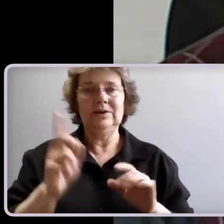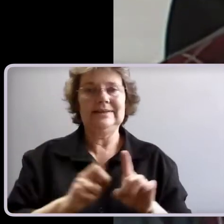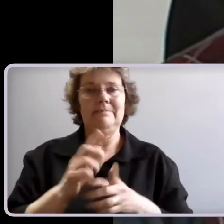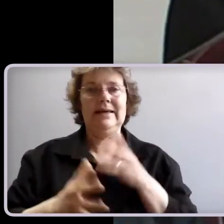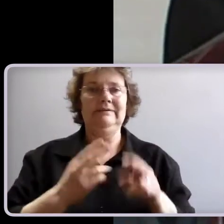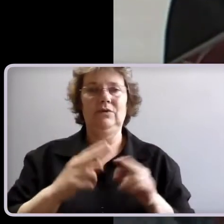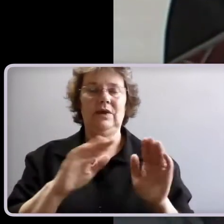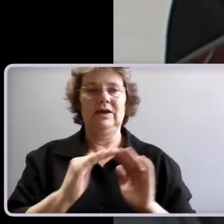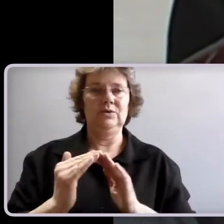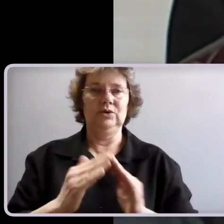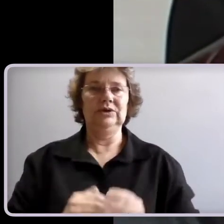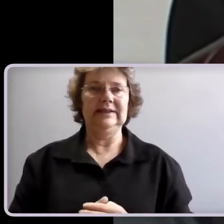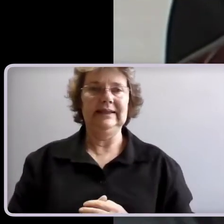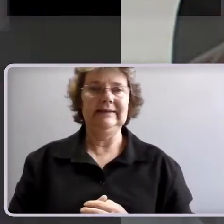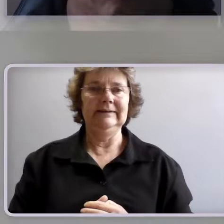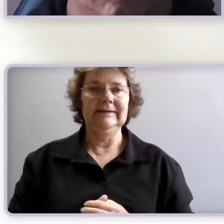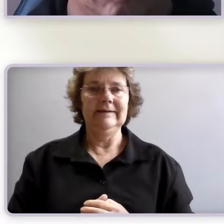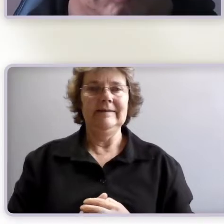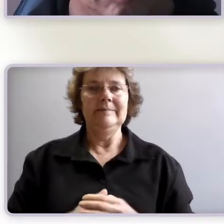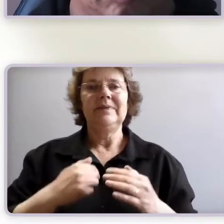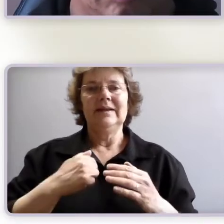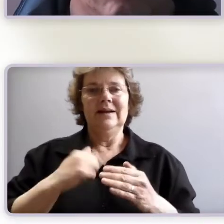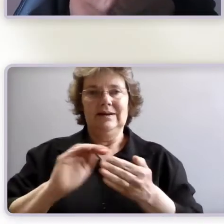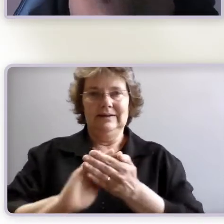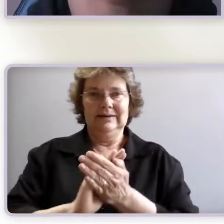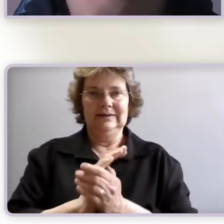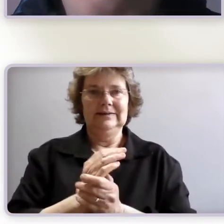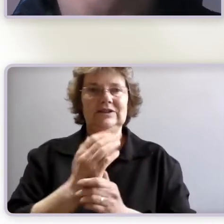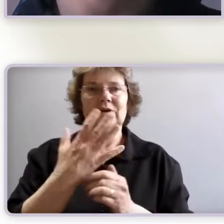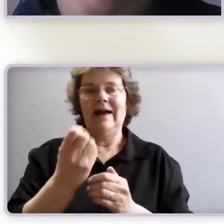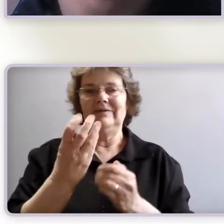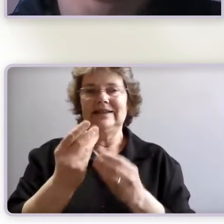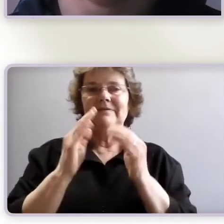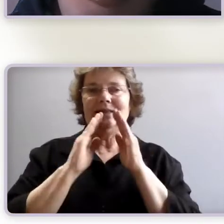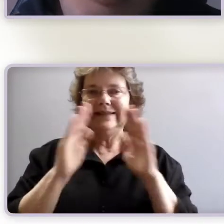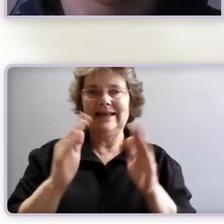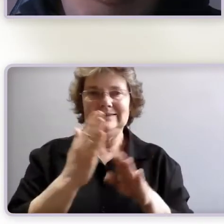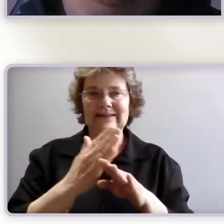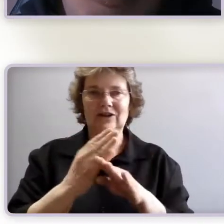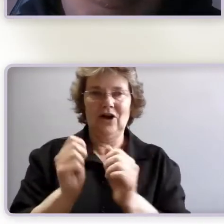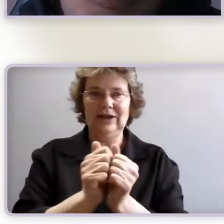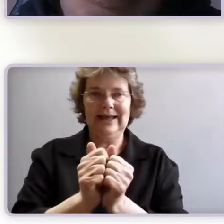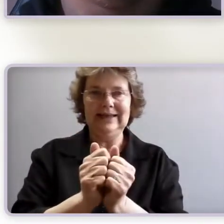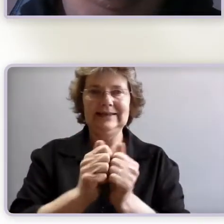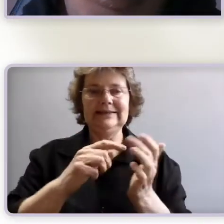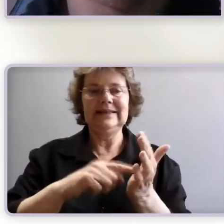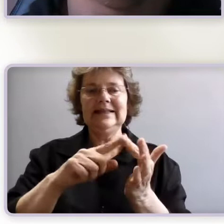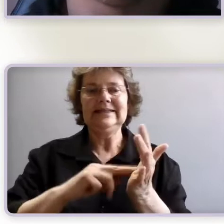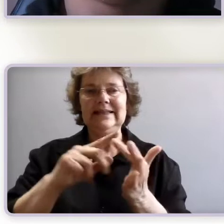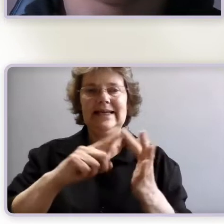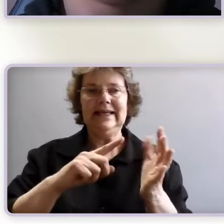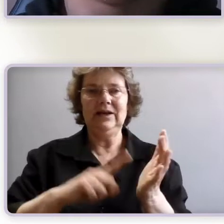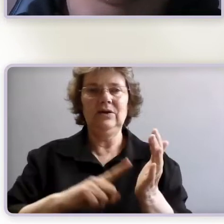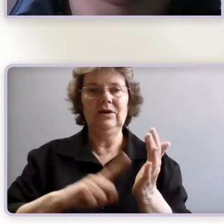So I'm delighted to be joined by some fantastic colleagues. Tennille Lamb, who's the National